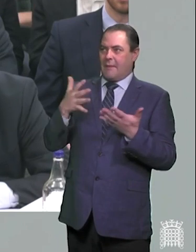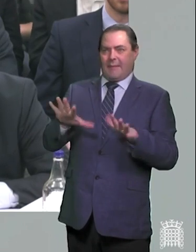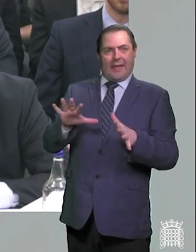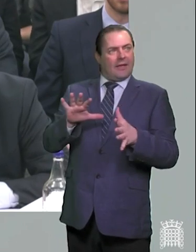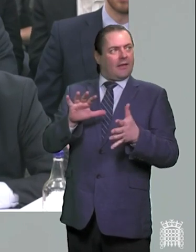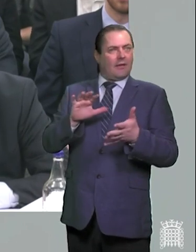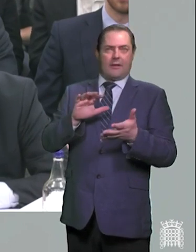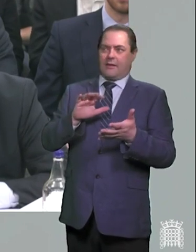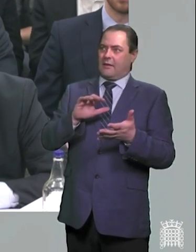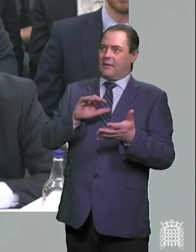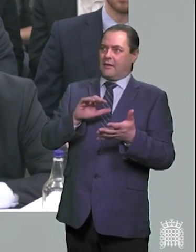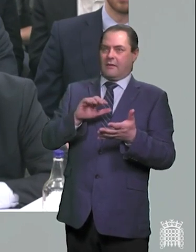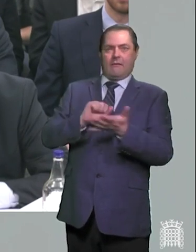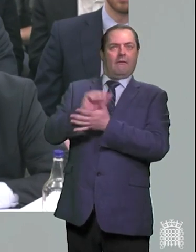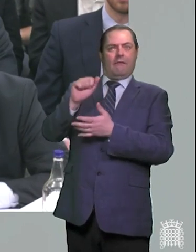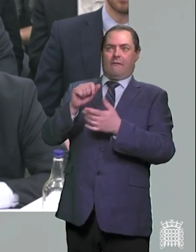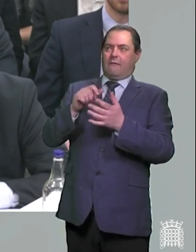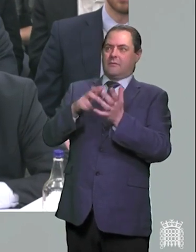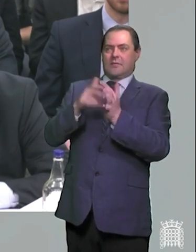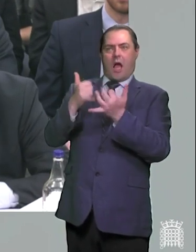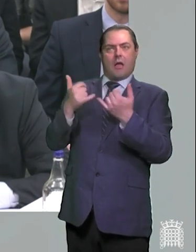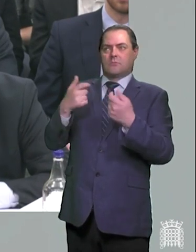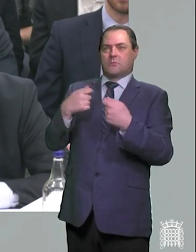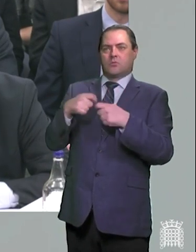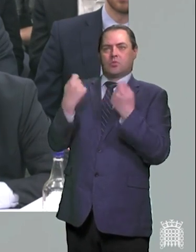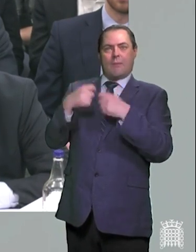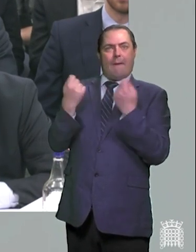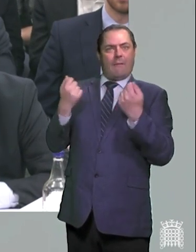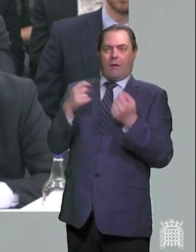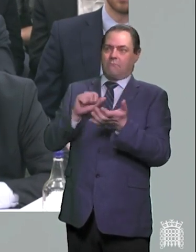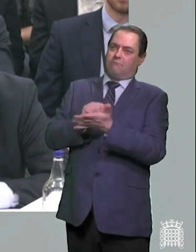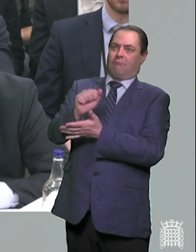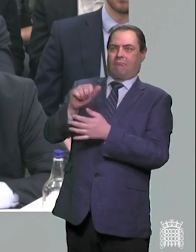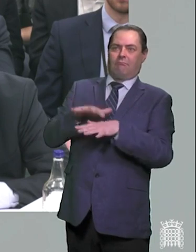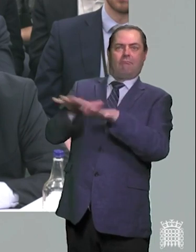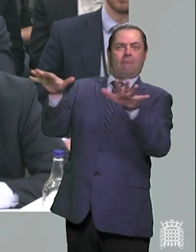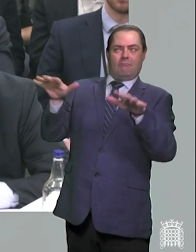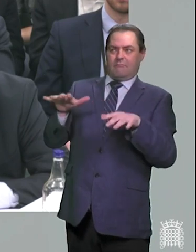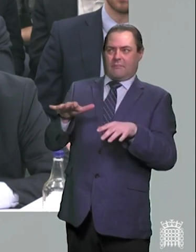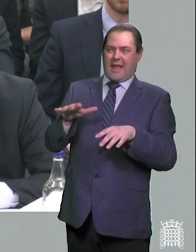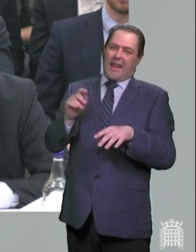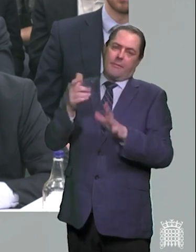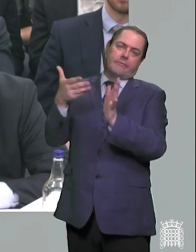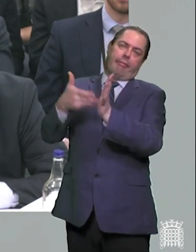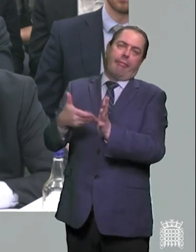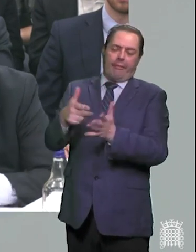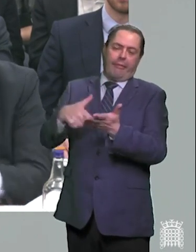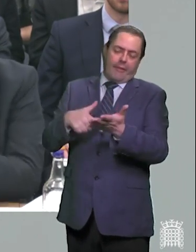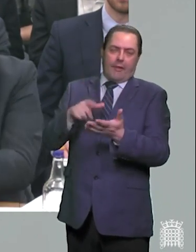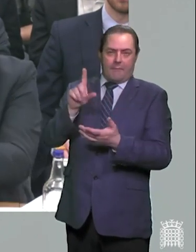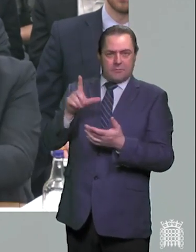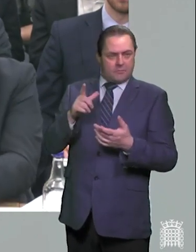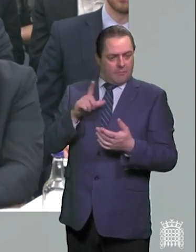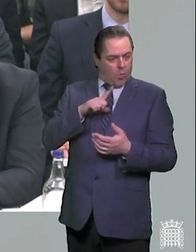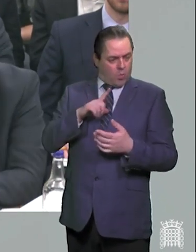this meeting in the Times newspaper, briefed it out, as I said earlier on, with a slightly embellished account.